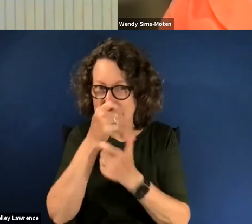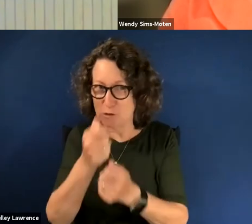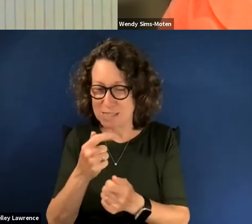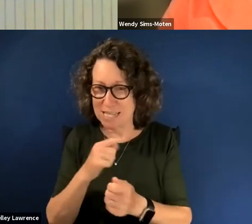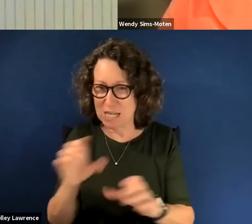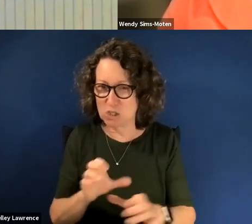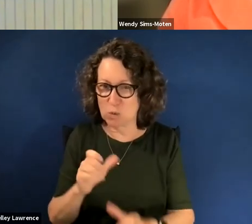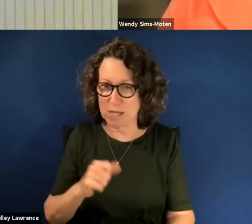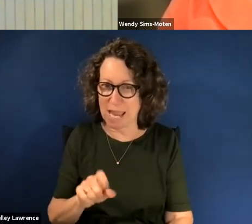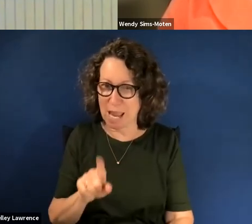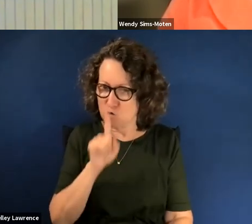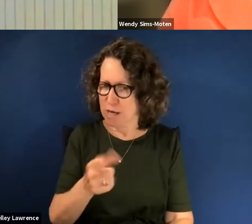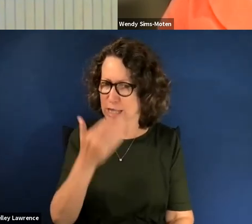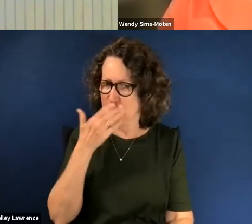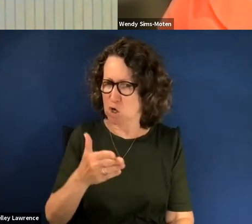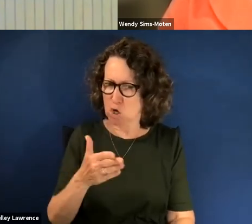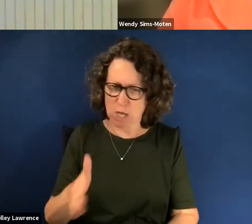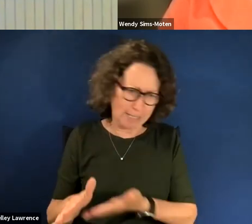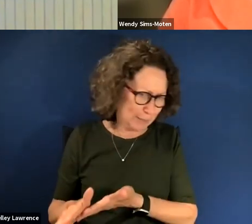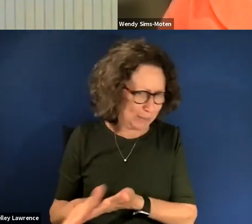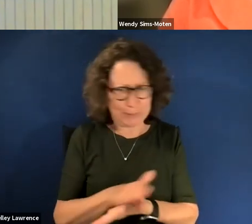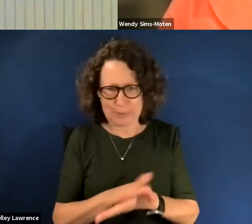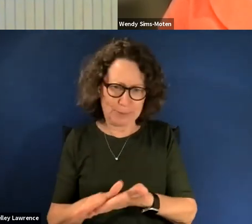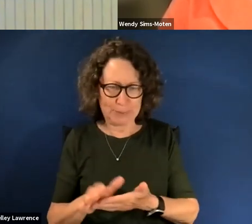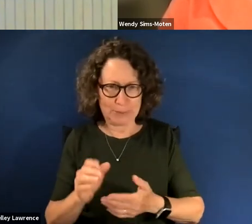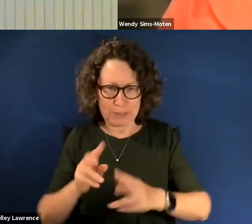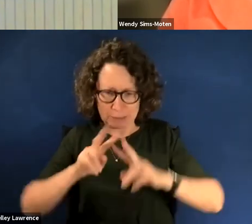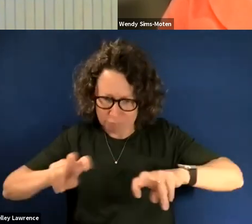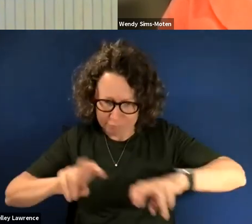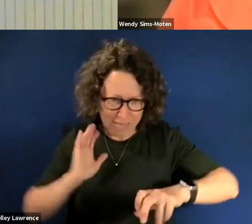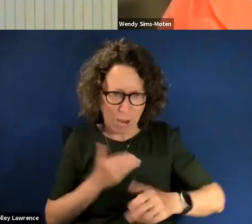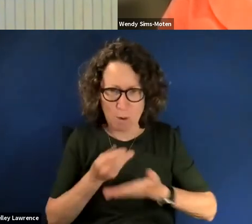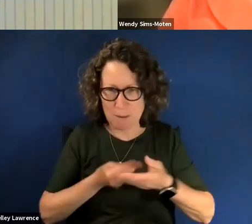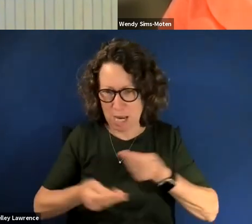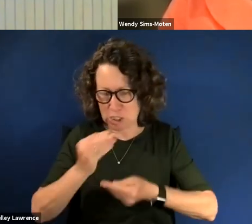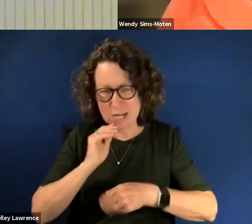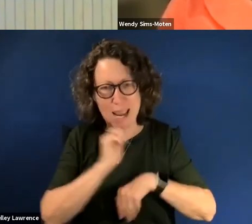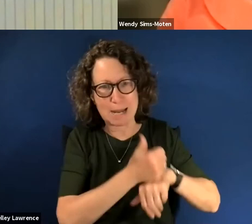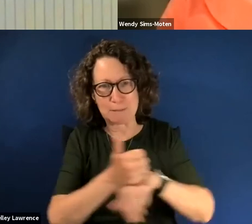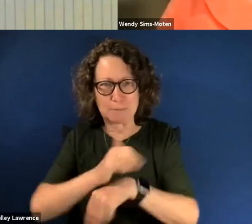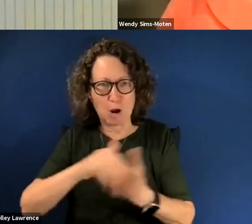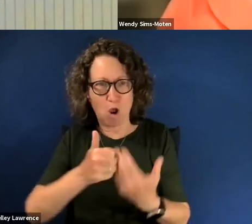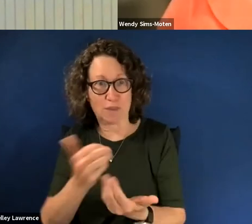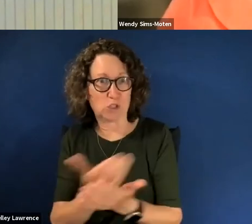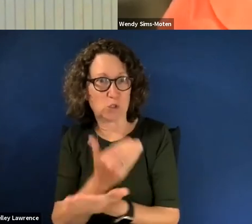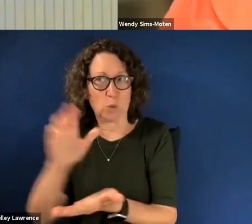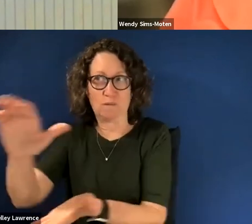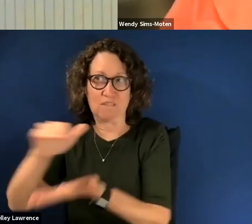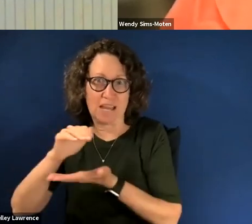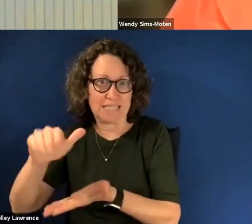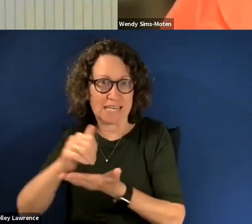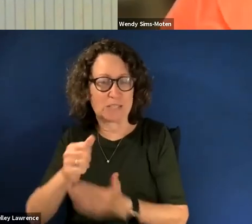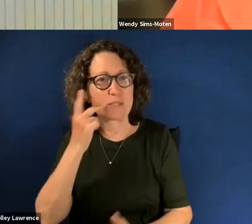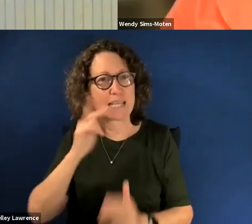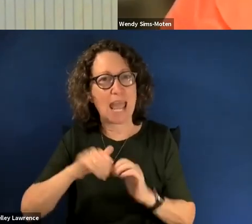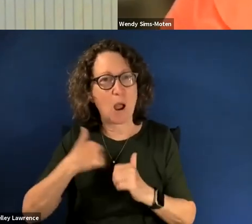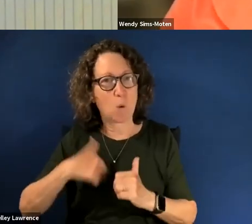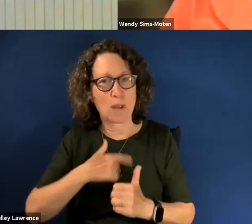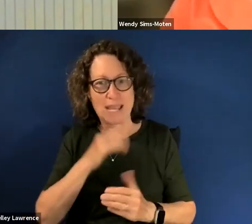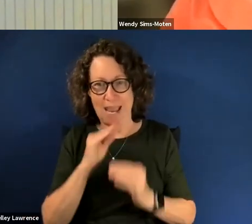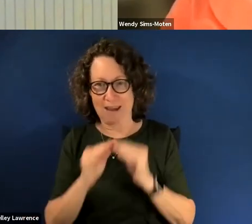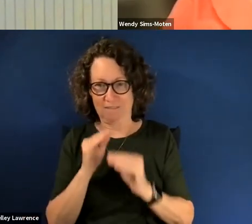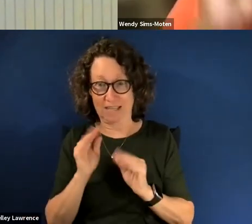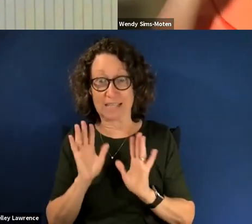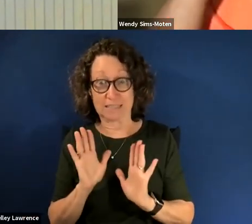in doing a real good sweep of the budget. Yes. And implementing all this new funding and see how we can fix